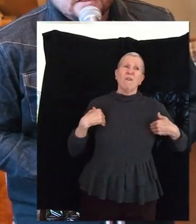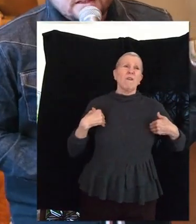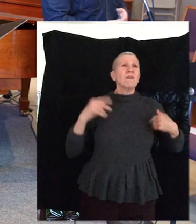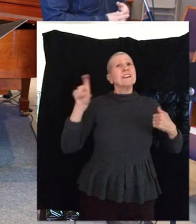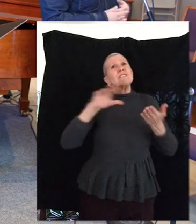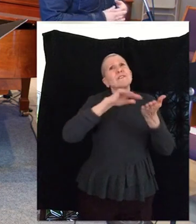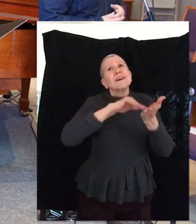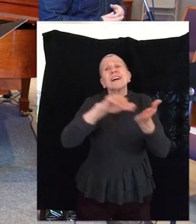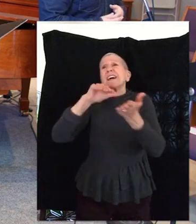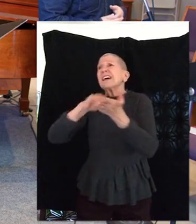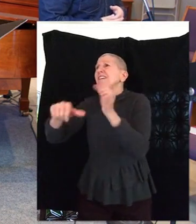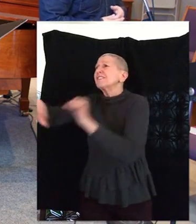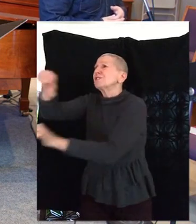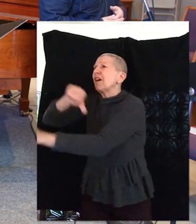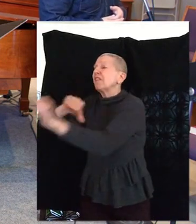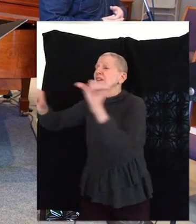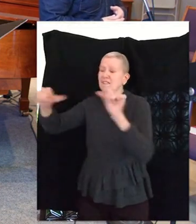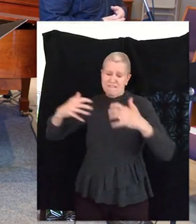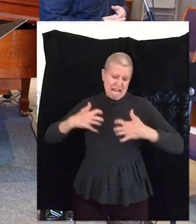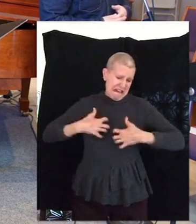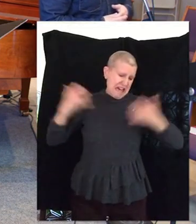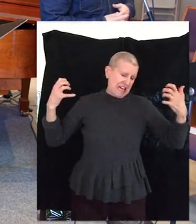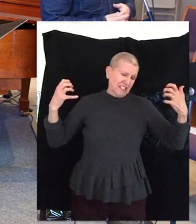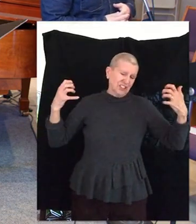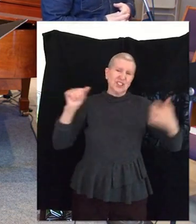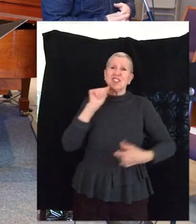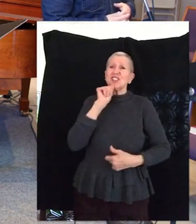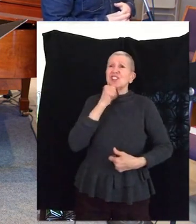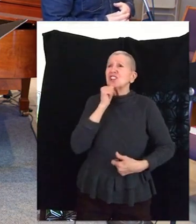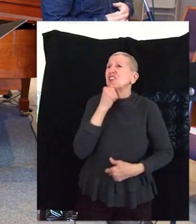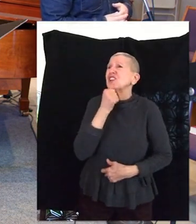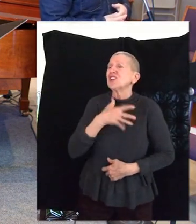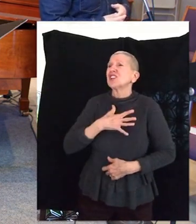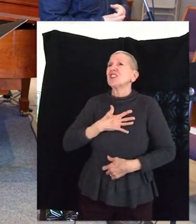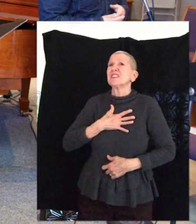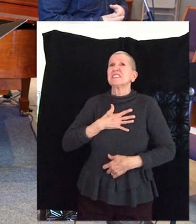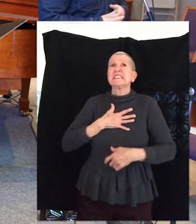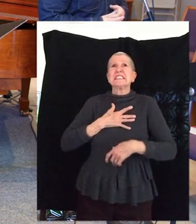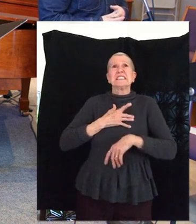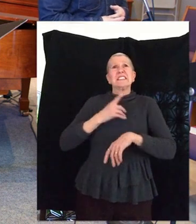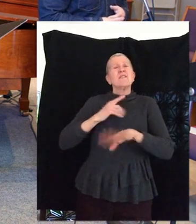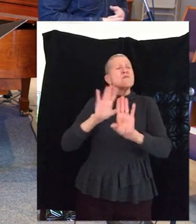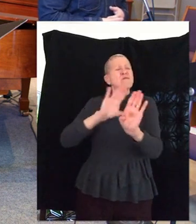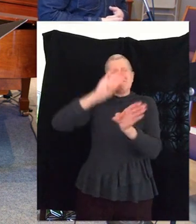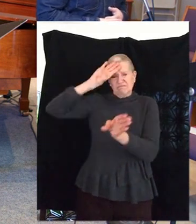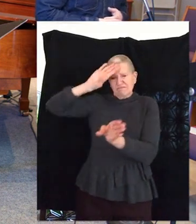forgive. In anger and hurt, a mindset of